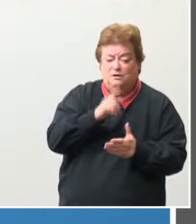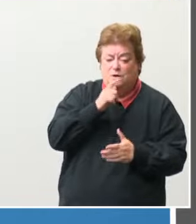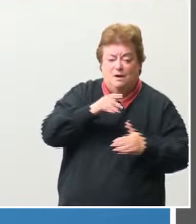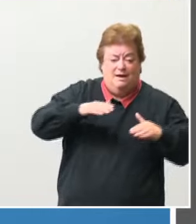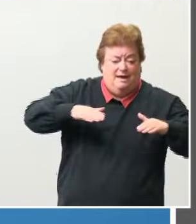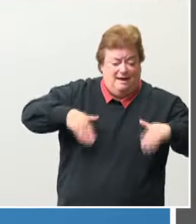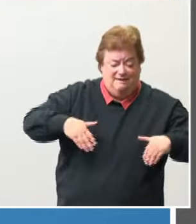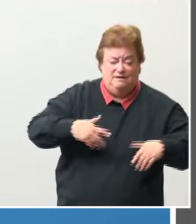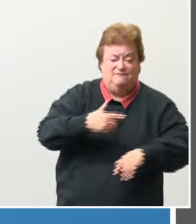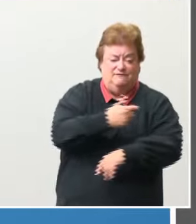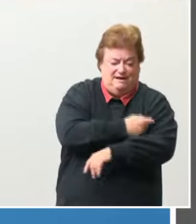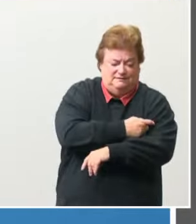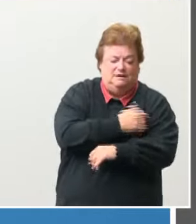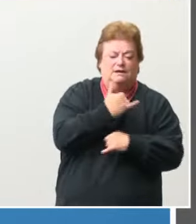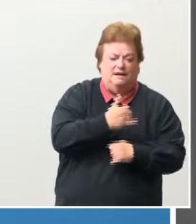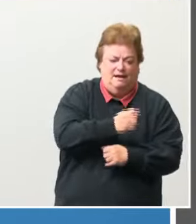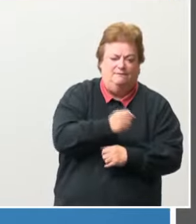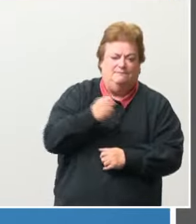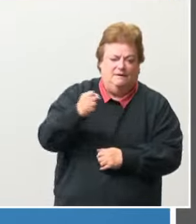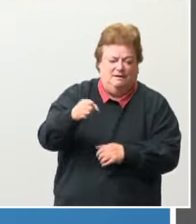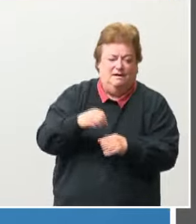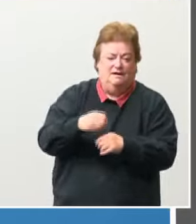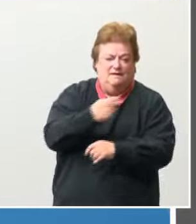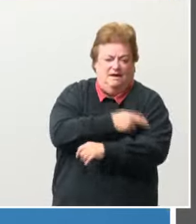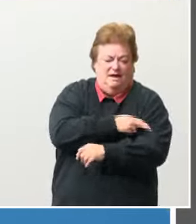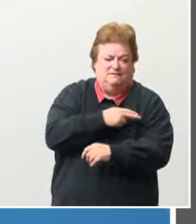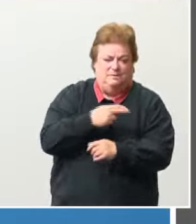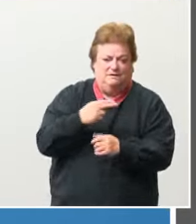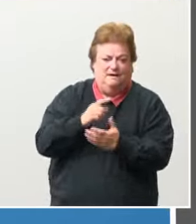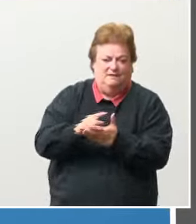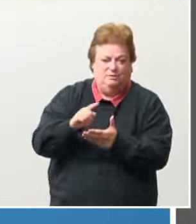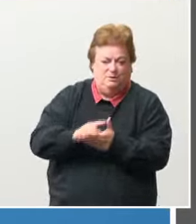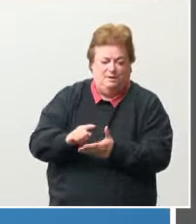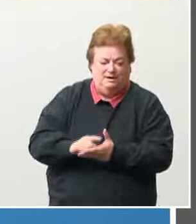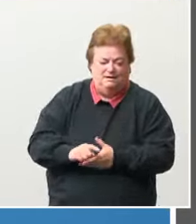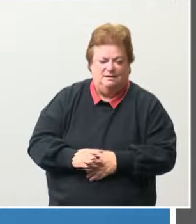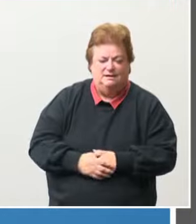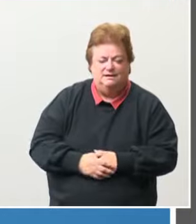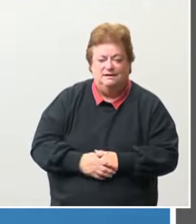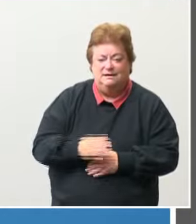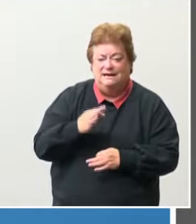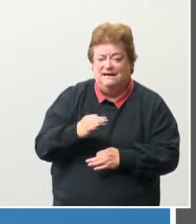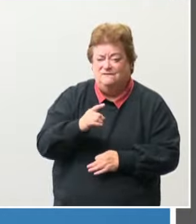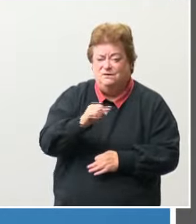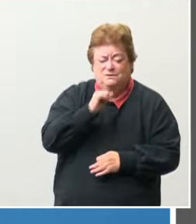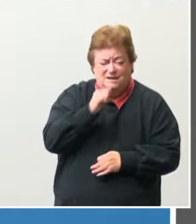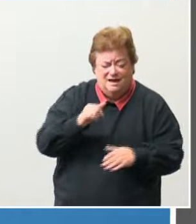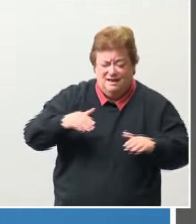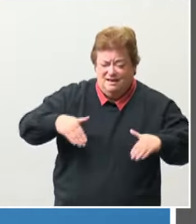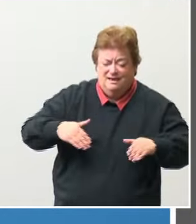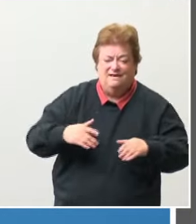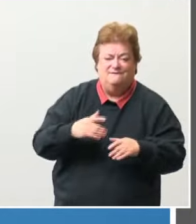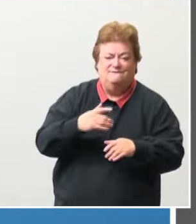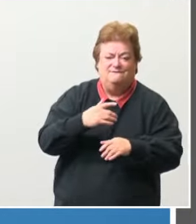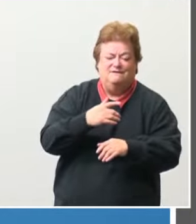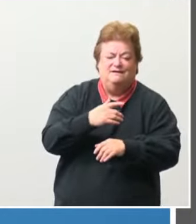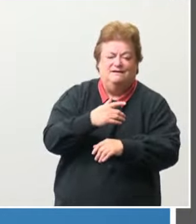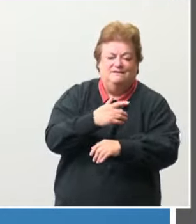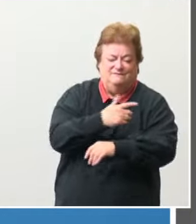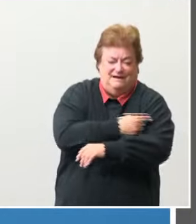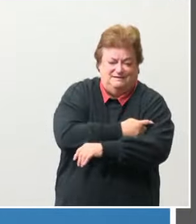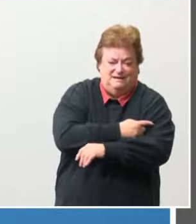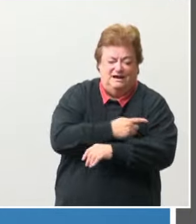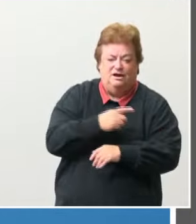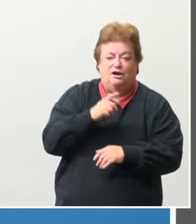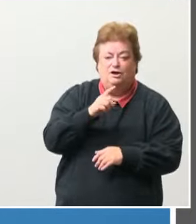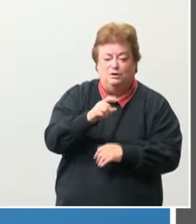fully vaccinated are being hospitalized each week. Again, if you are unvaccinated, your risk of being